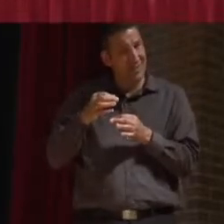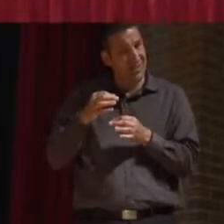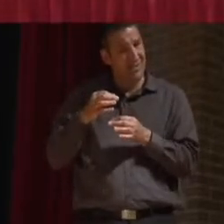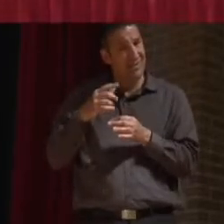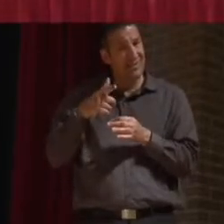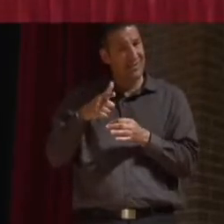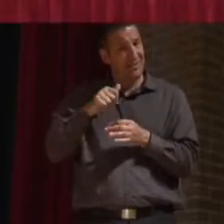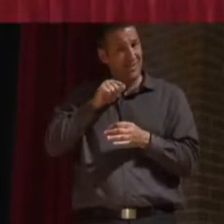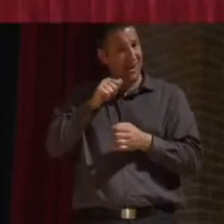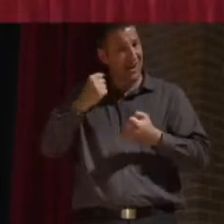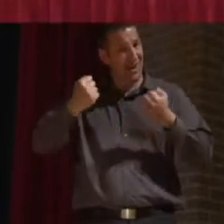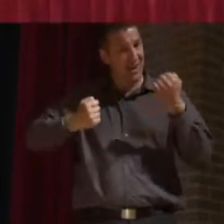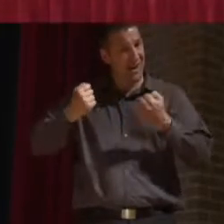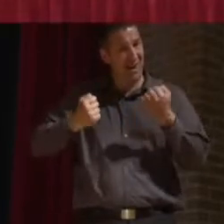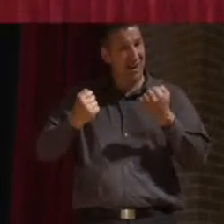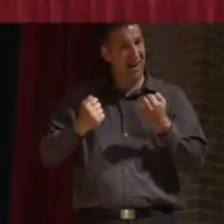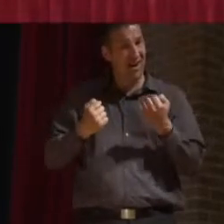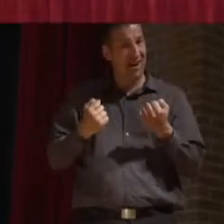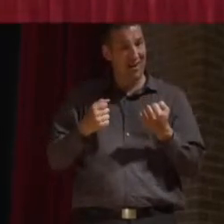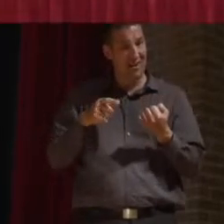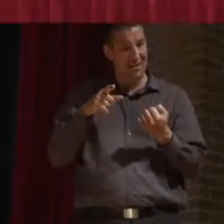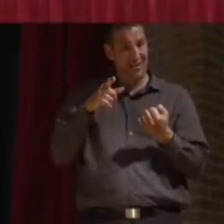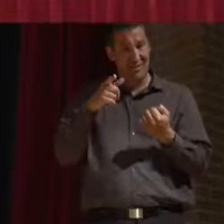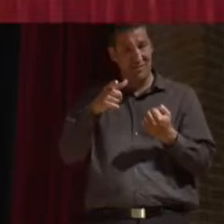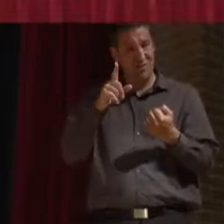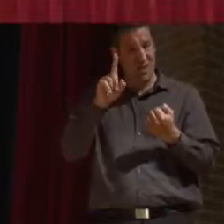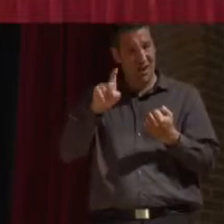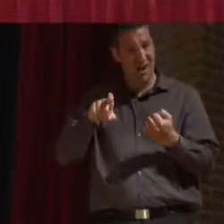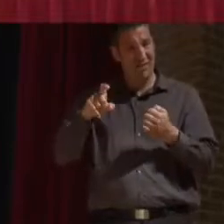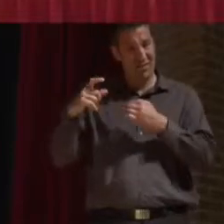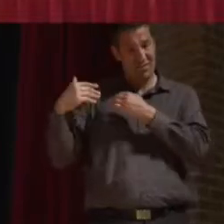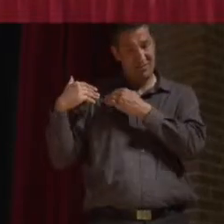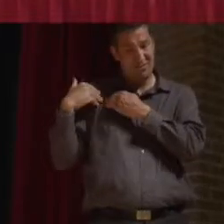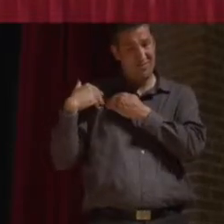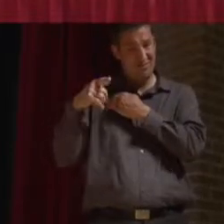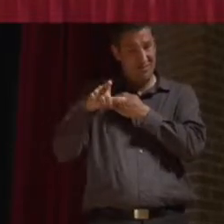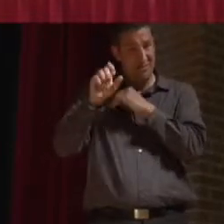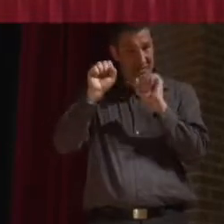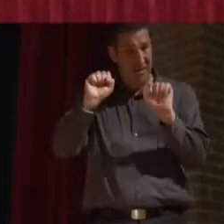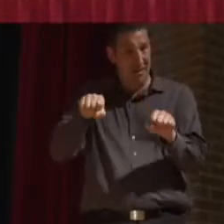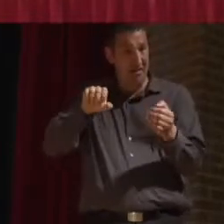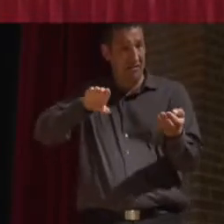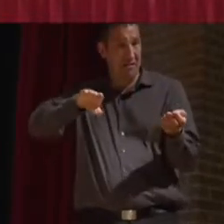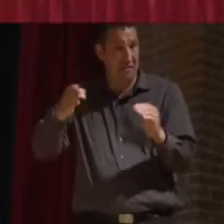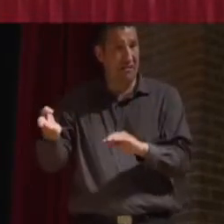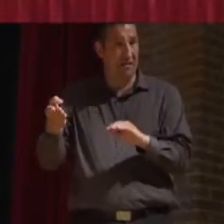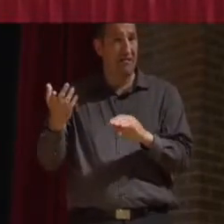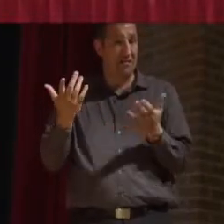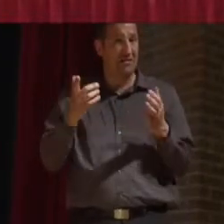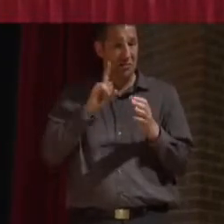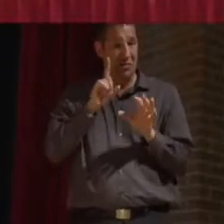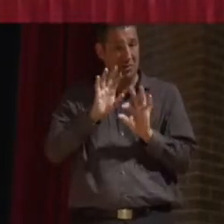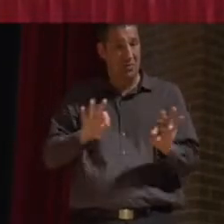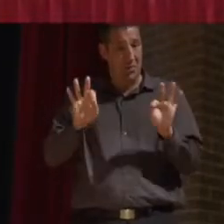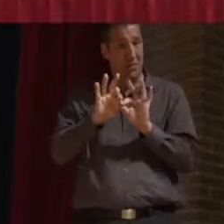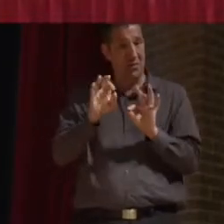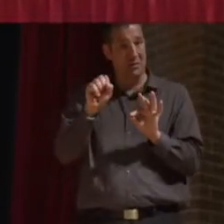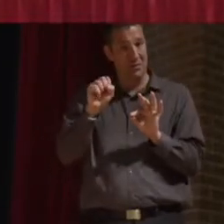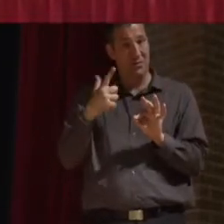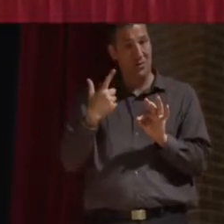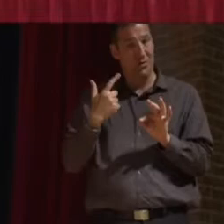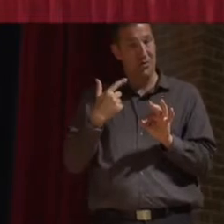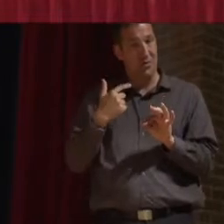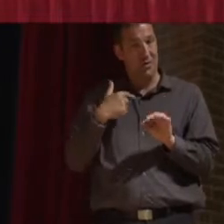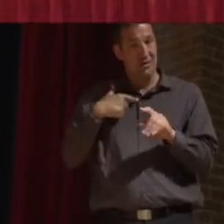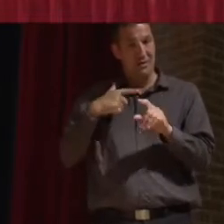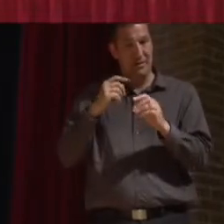an instrument of death. I mean, you've got to be, you know, right. And so we're working on those cars. So let's make sure that,